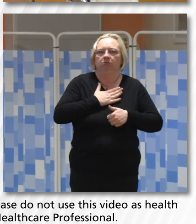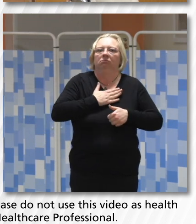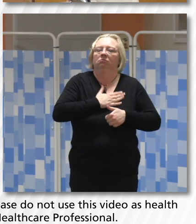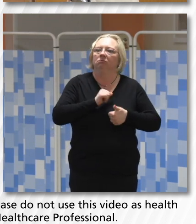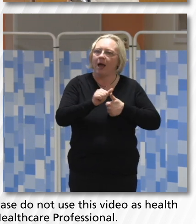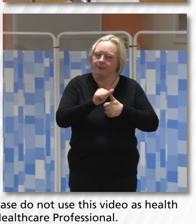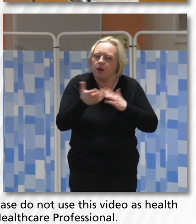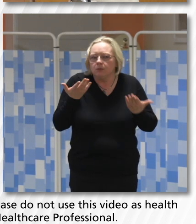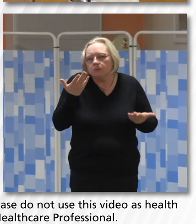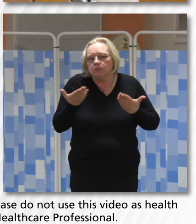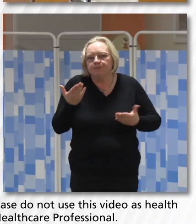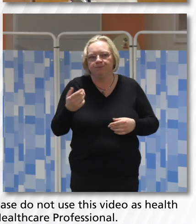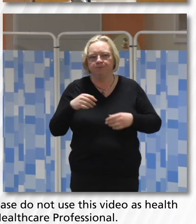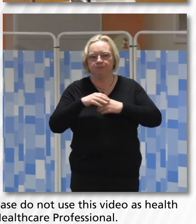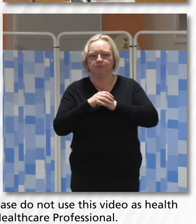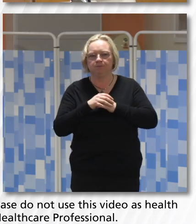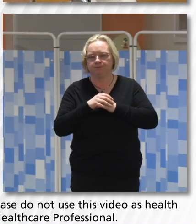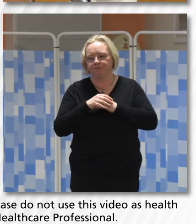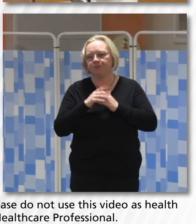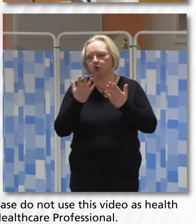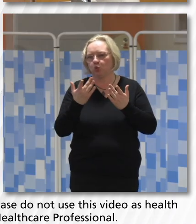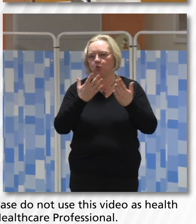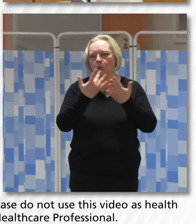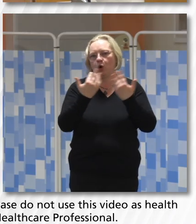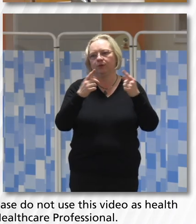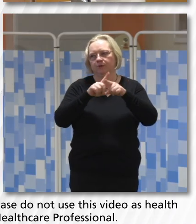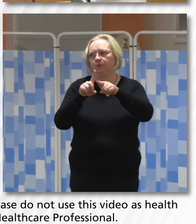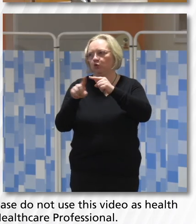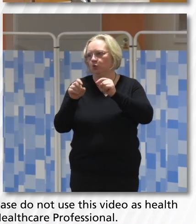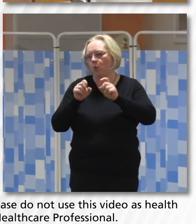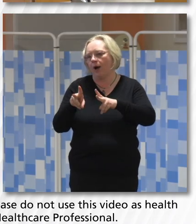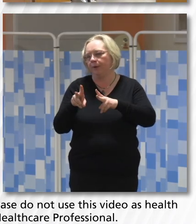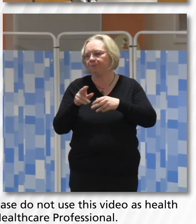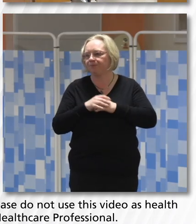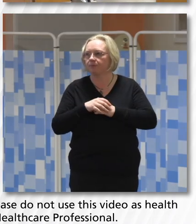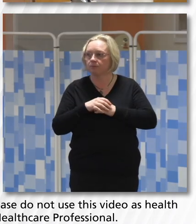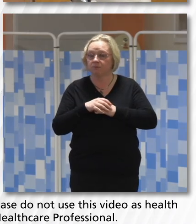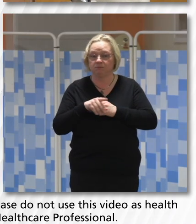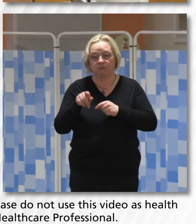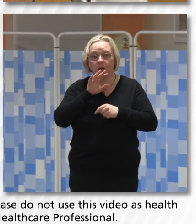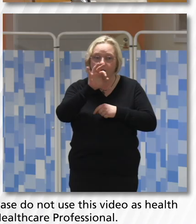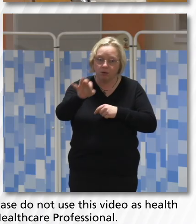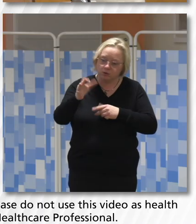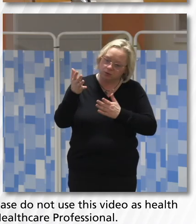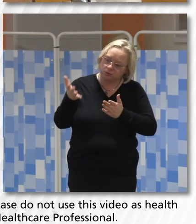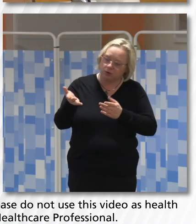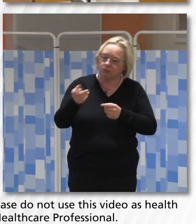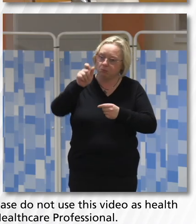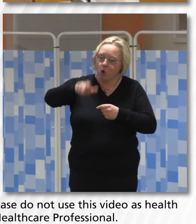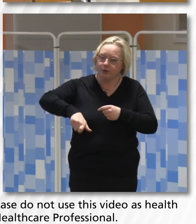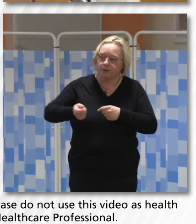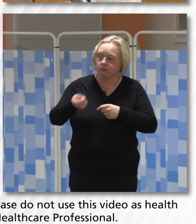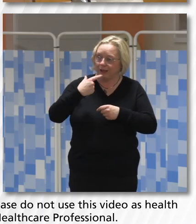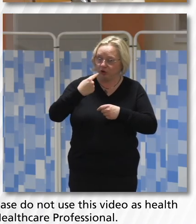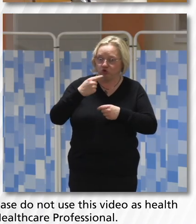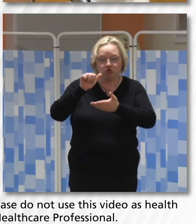affect patients in lots and lots of different ways. Are they actually taking the medication the correct way?